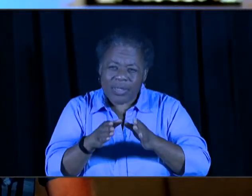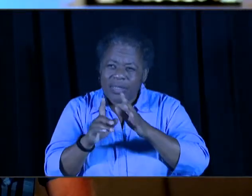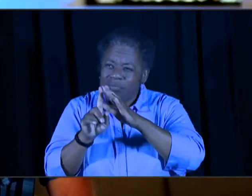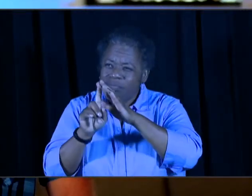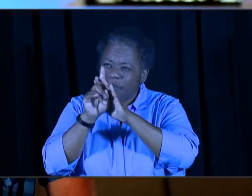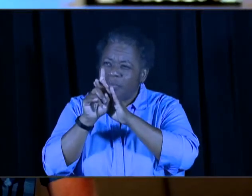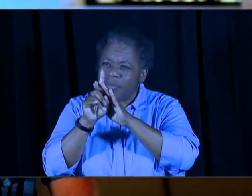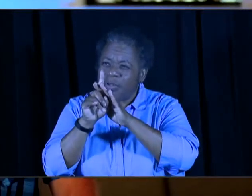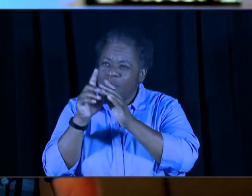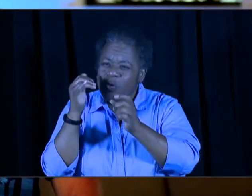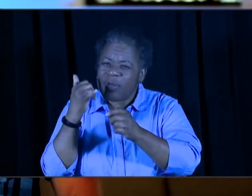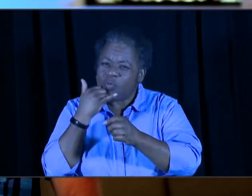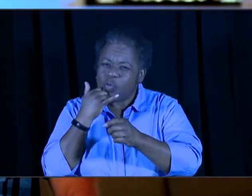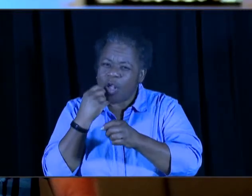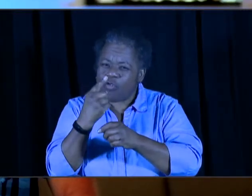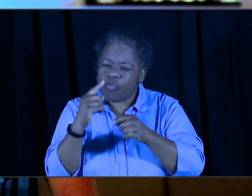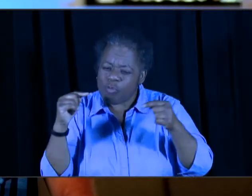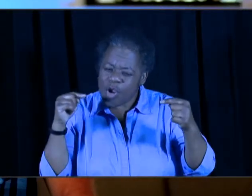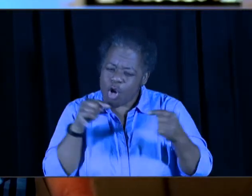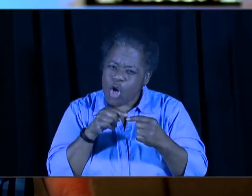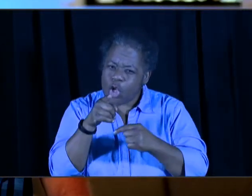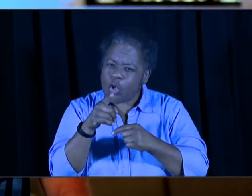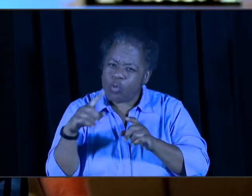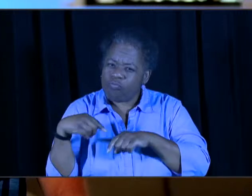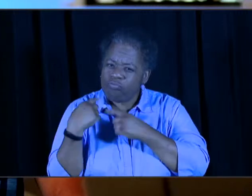you somewhere along the way in life.